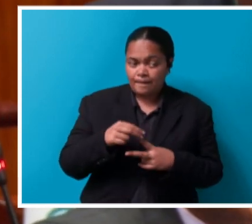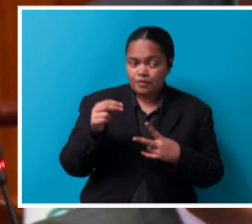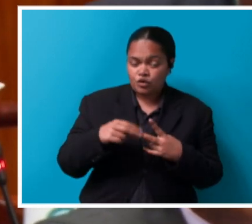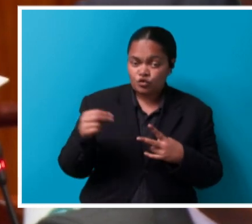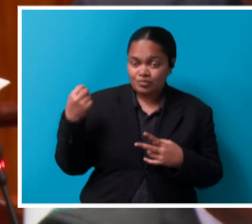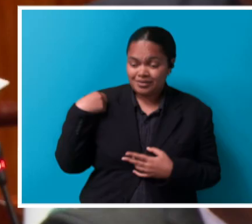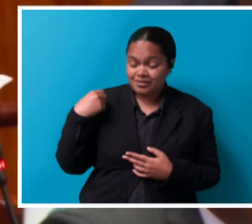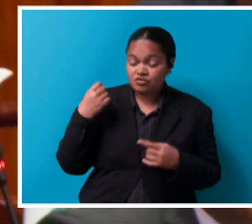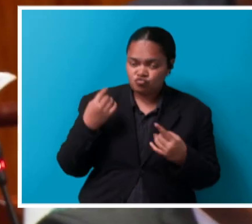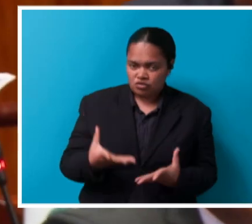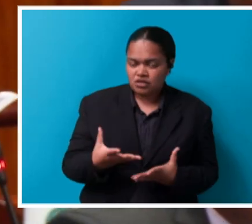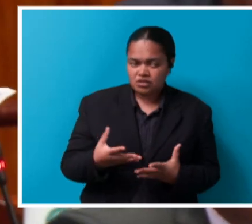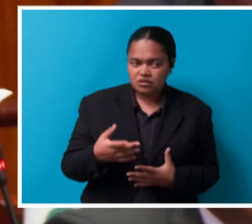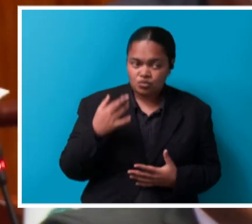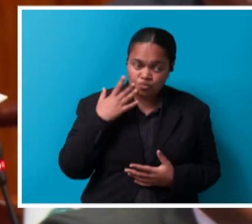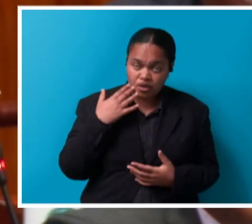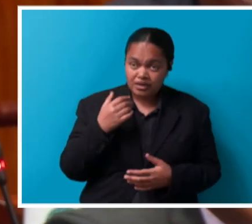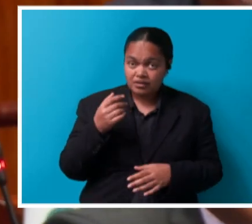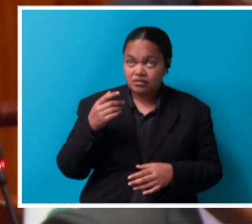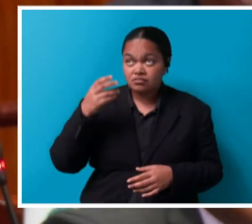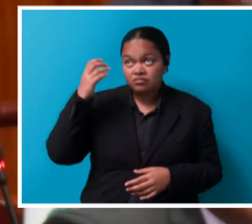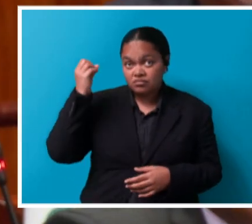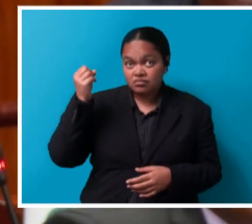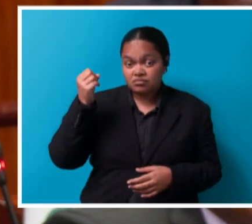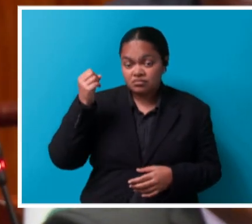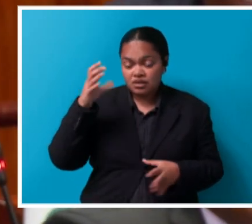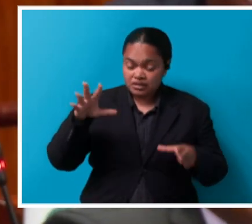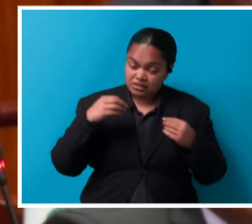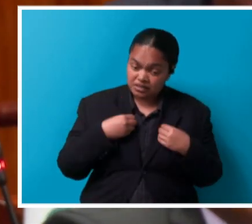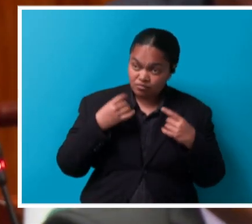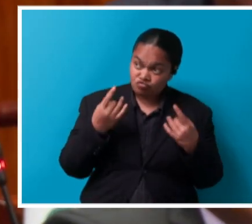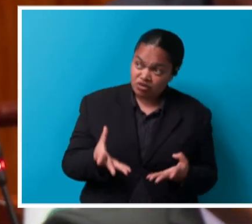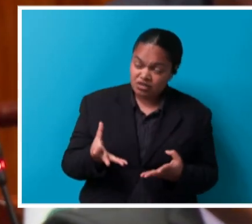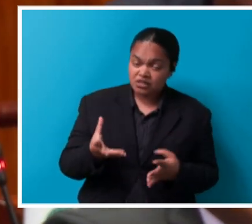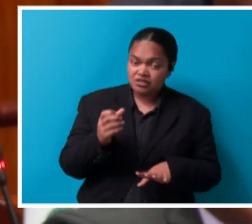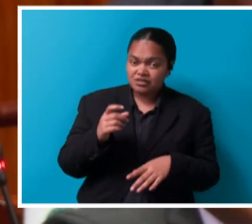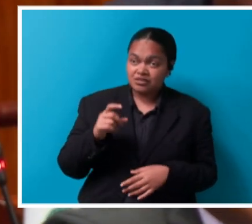made once the green light is given to us on the final